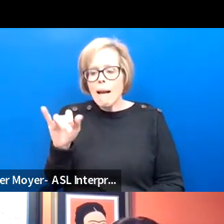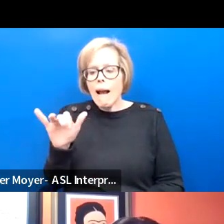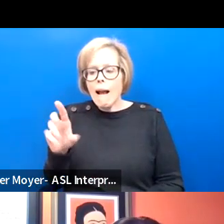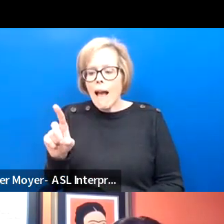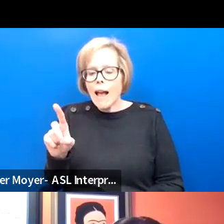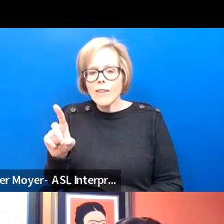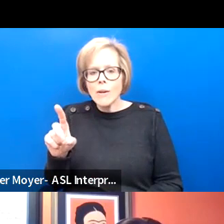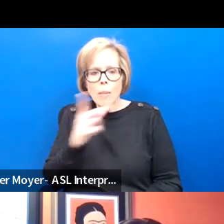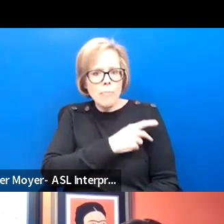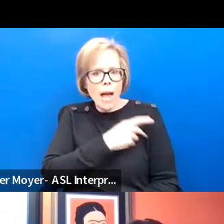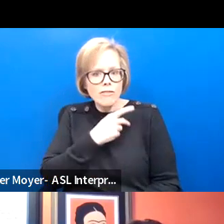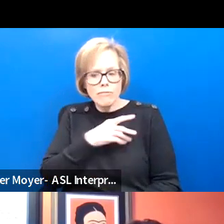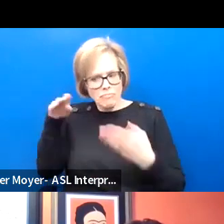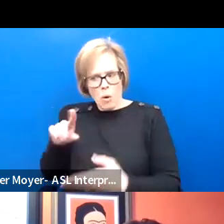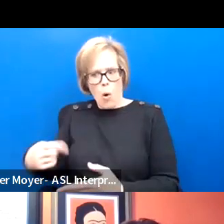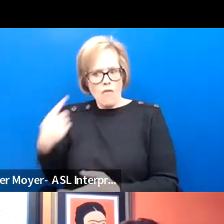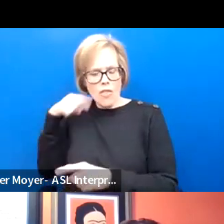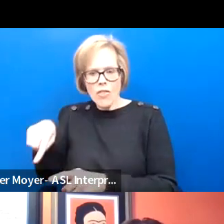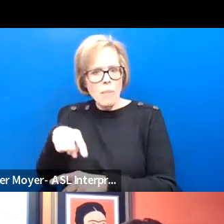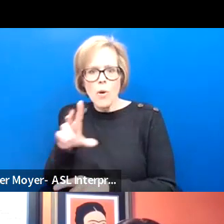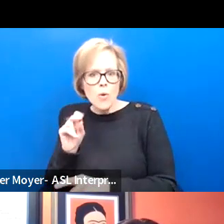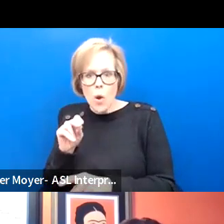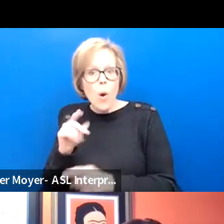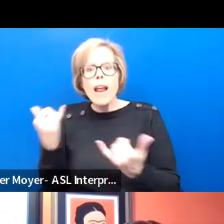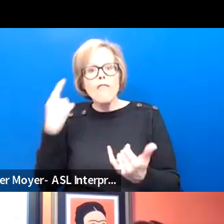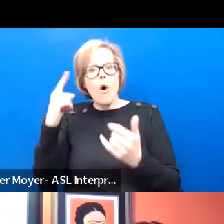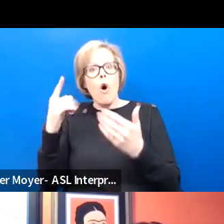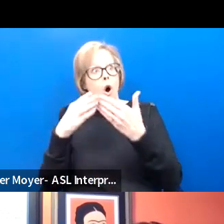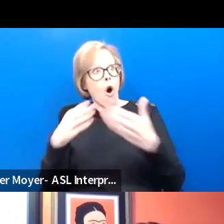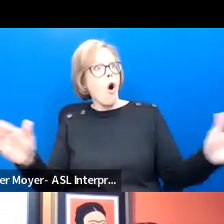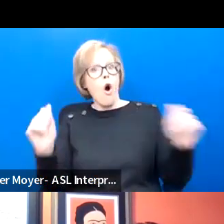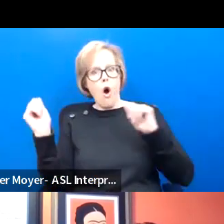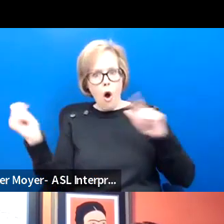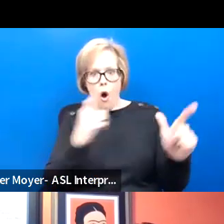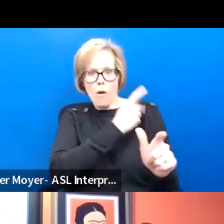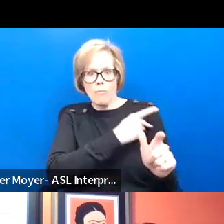the federal funding comes from. It's now for everyone in your facility.